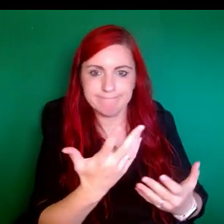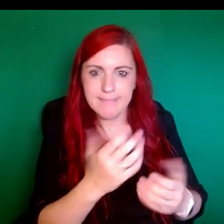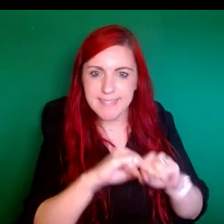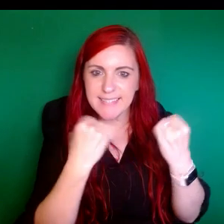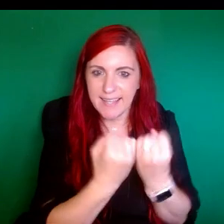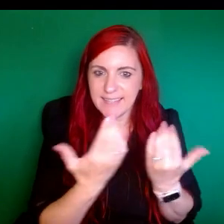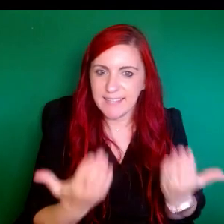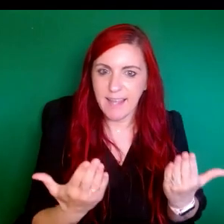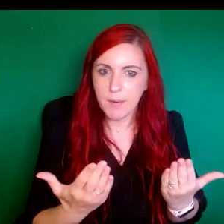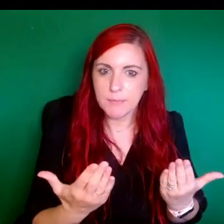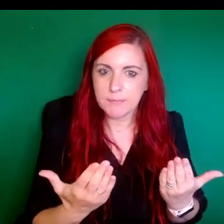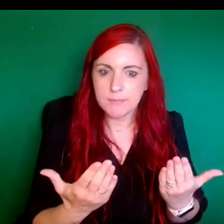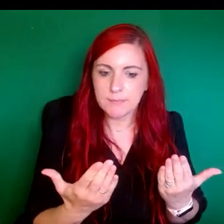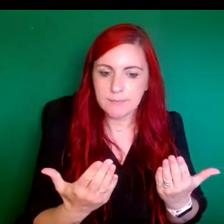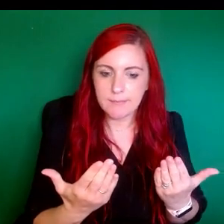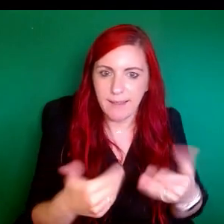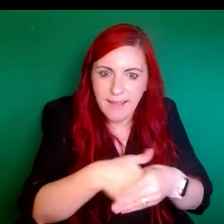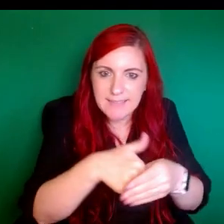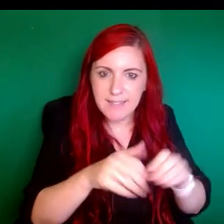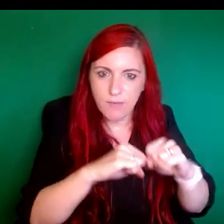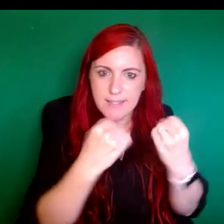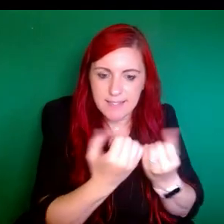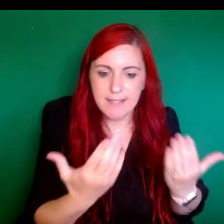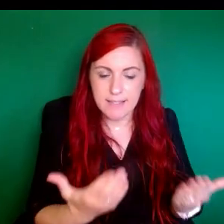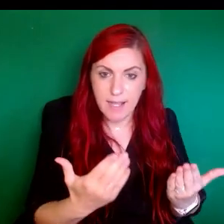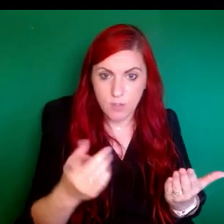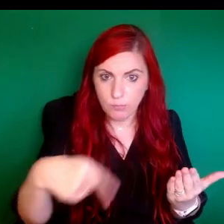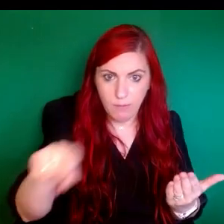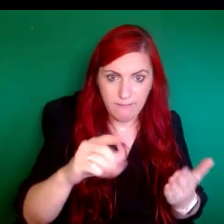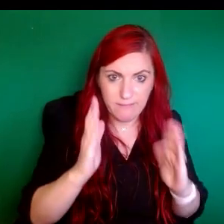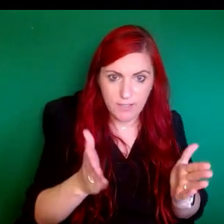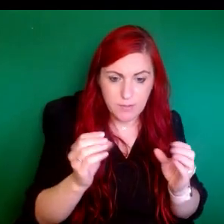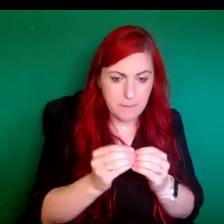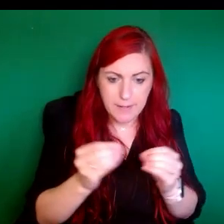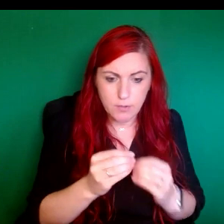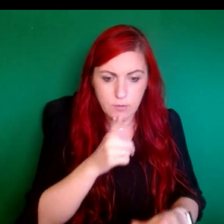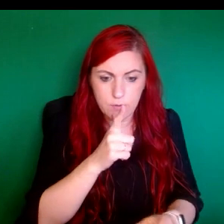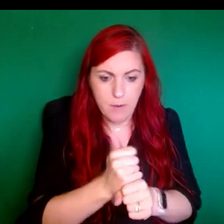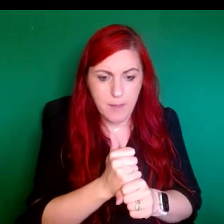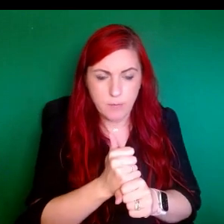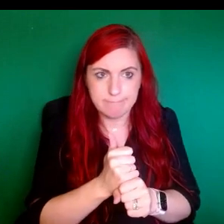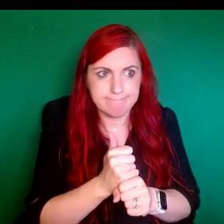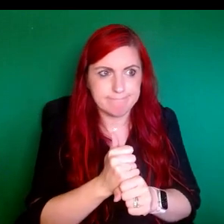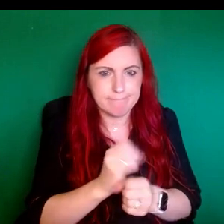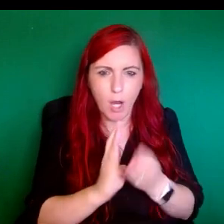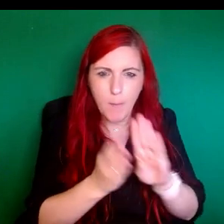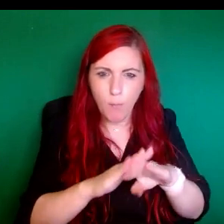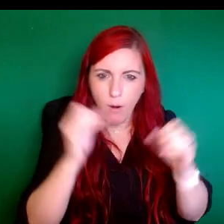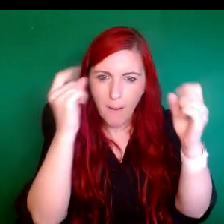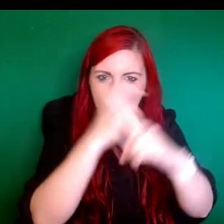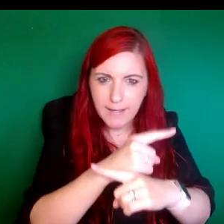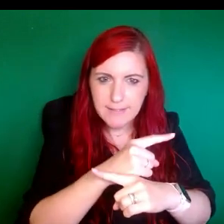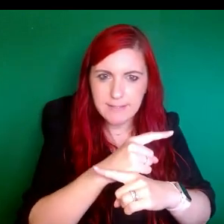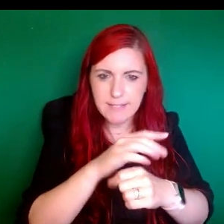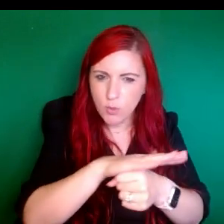of the society that we're living in now. So, everybody, I think, has mentioned about increasing